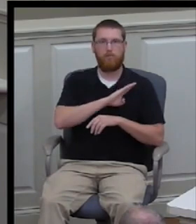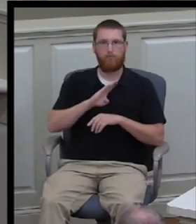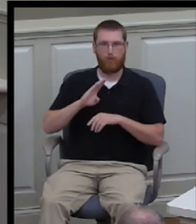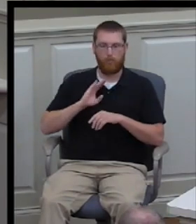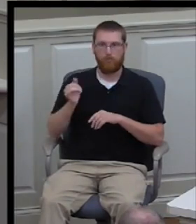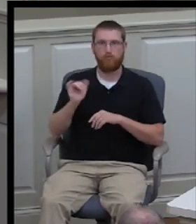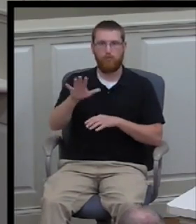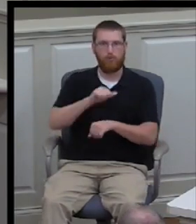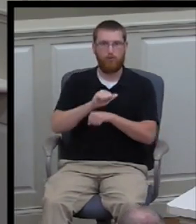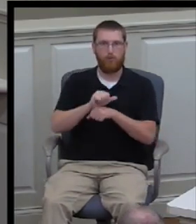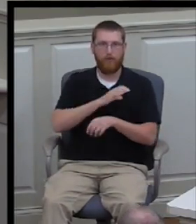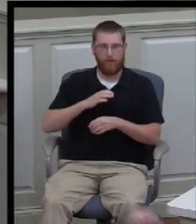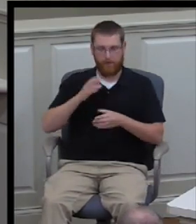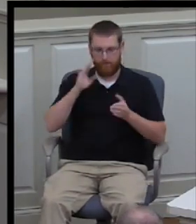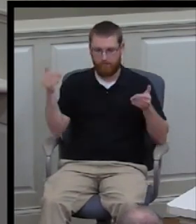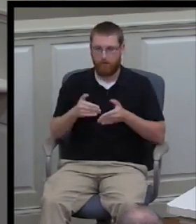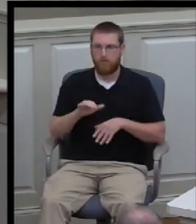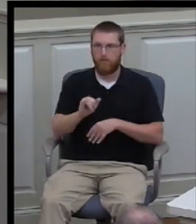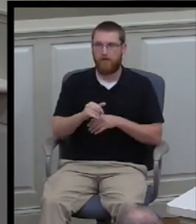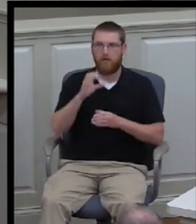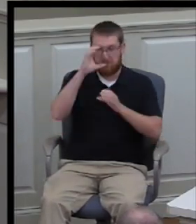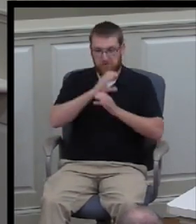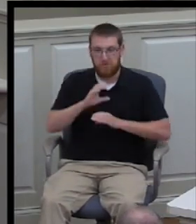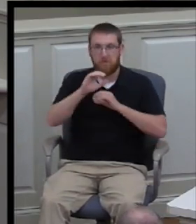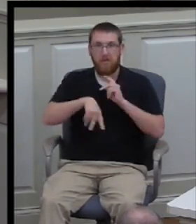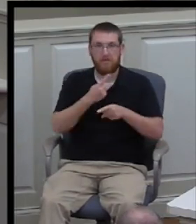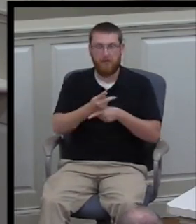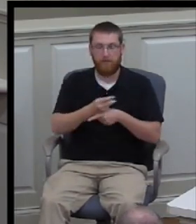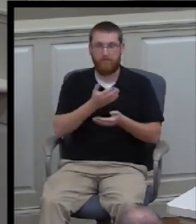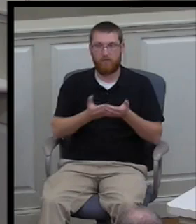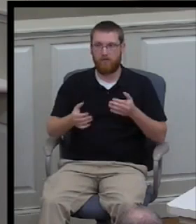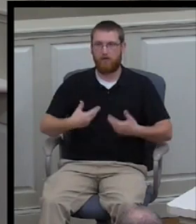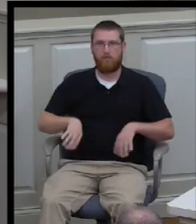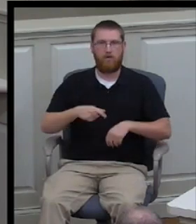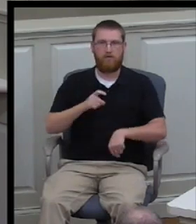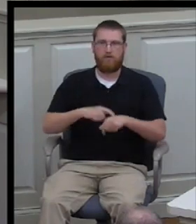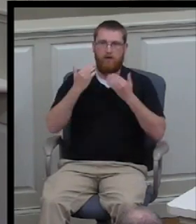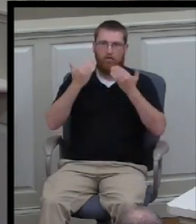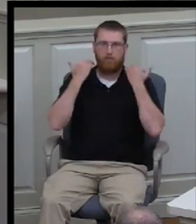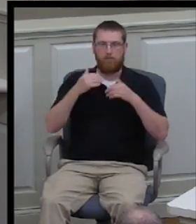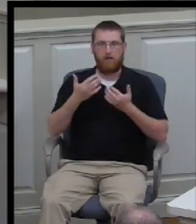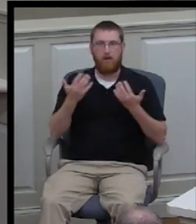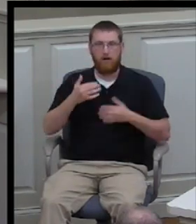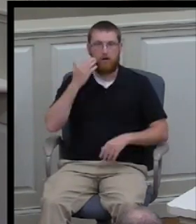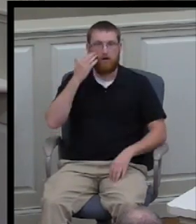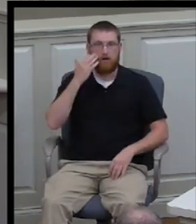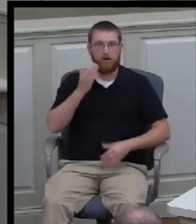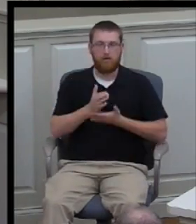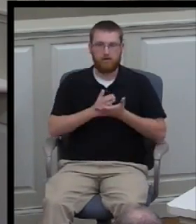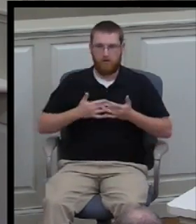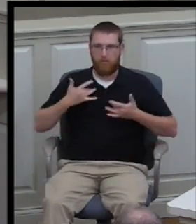put in. Unless you've done that kind of search, you don't know how much time it takes and some of the